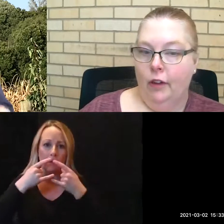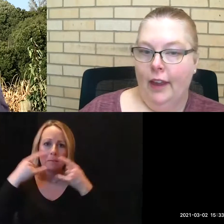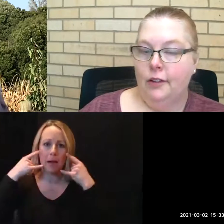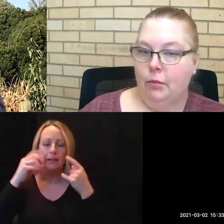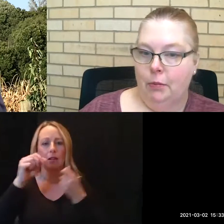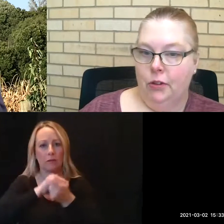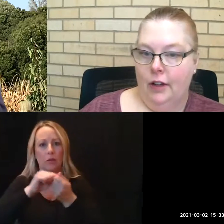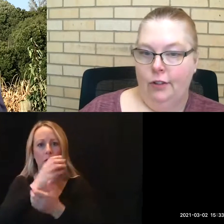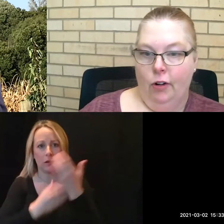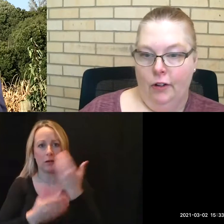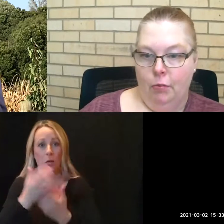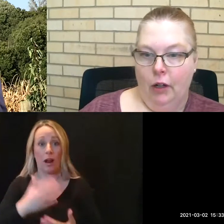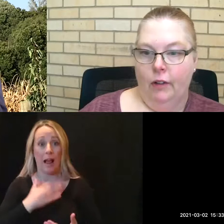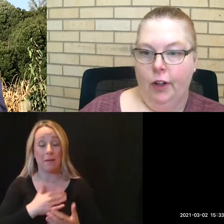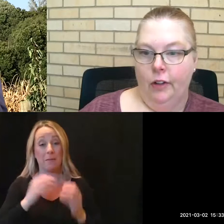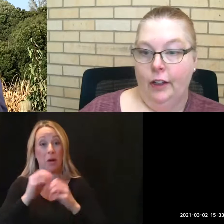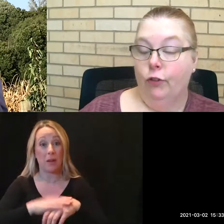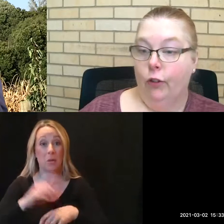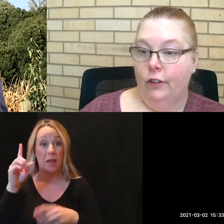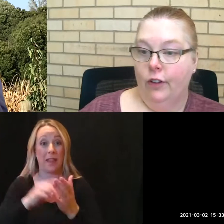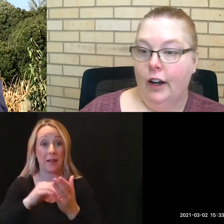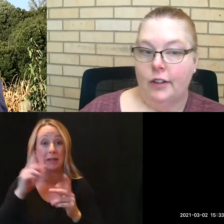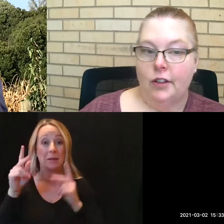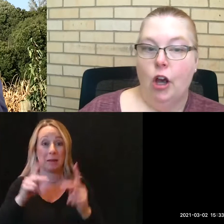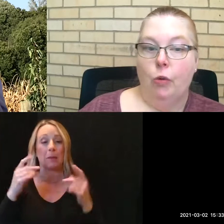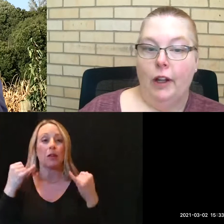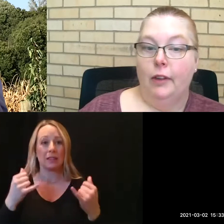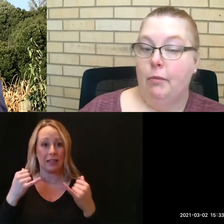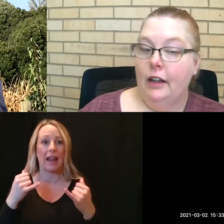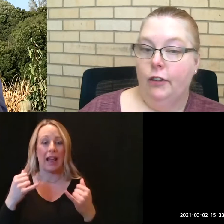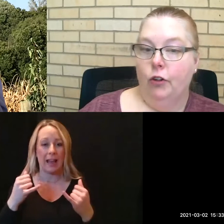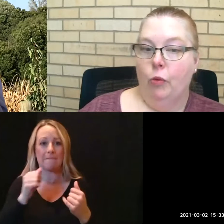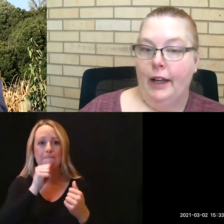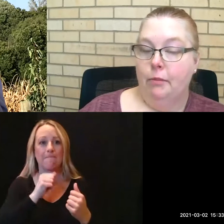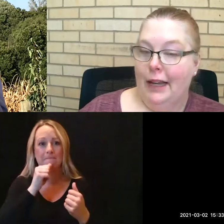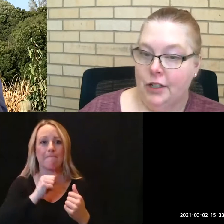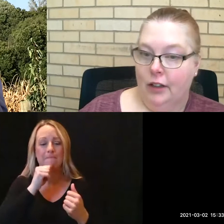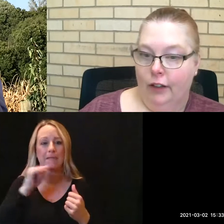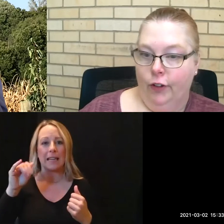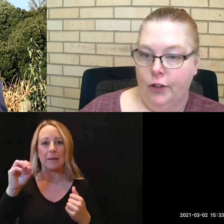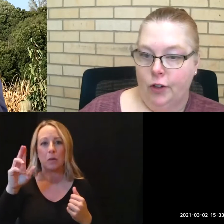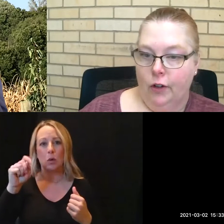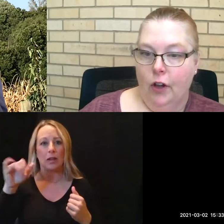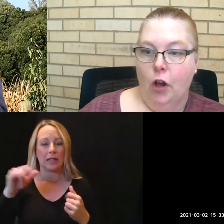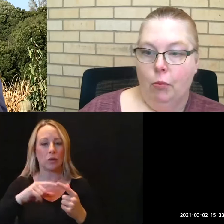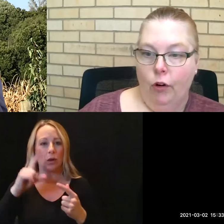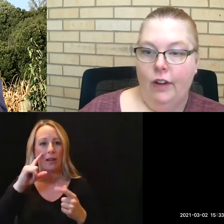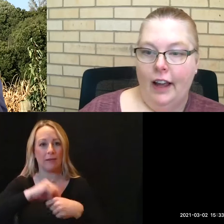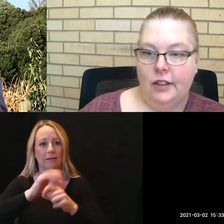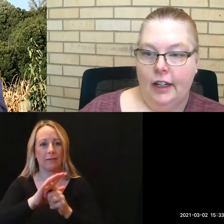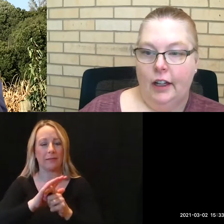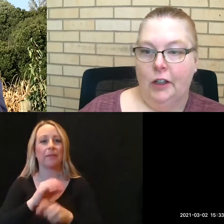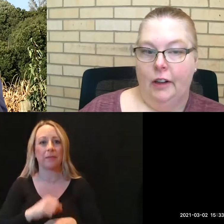more than 1,000 people today started to build immunity for this virus. We know that many of you are waiting patiently for your turn.